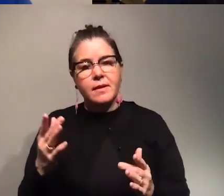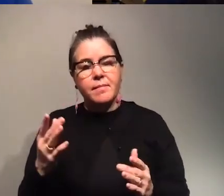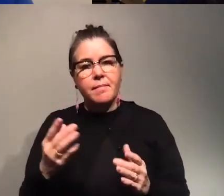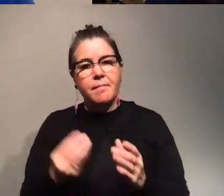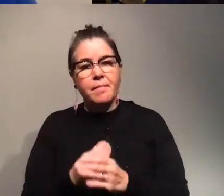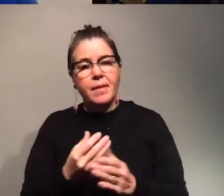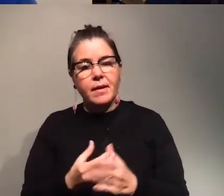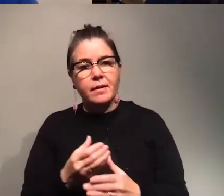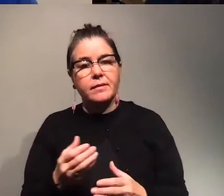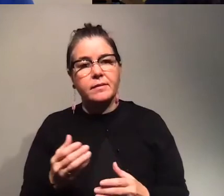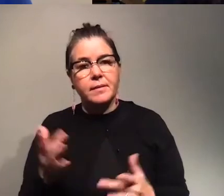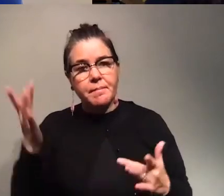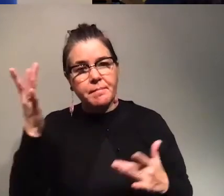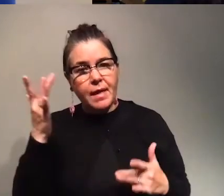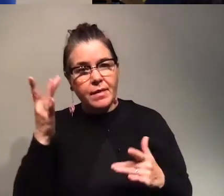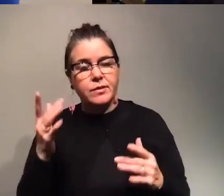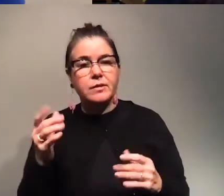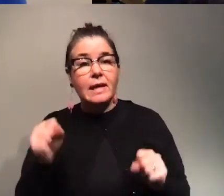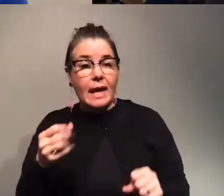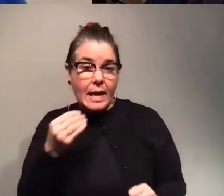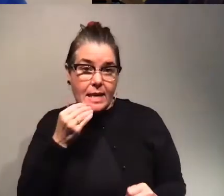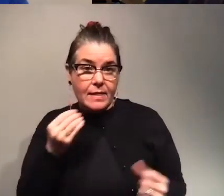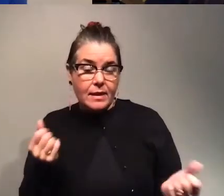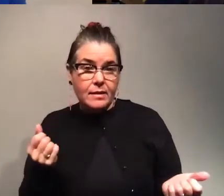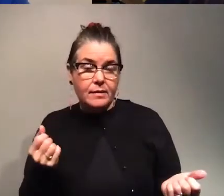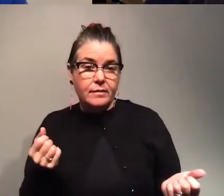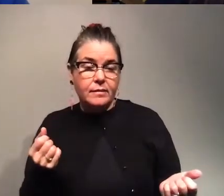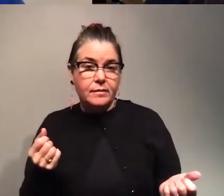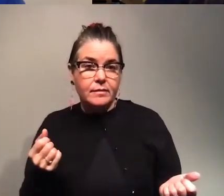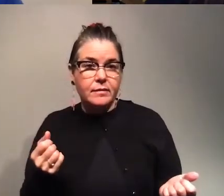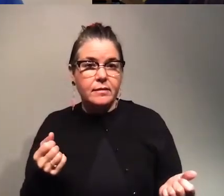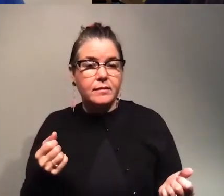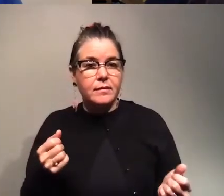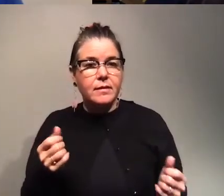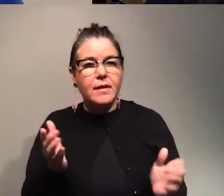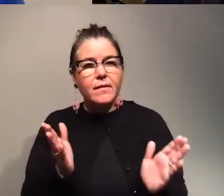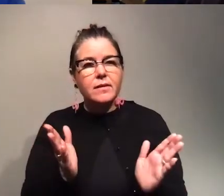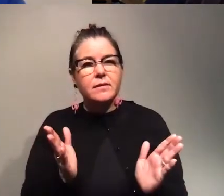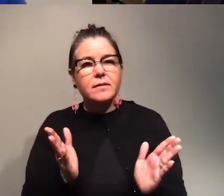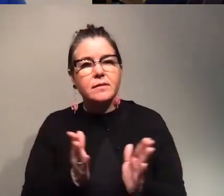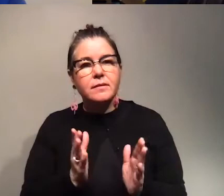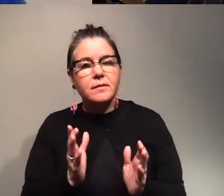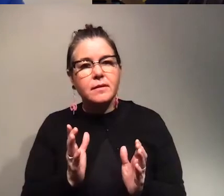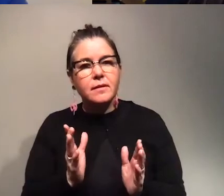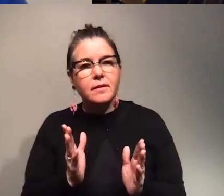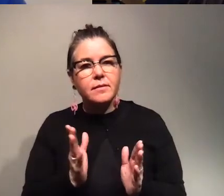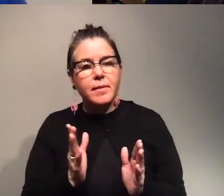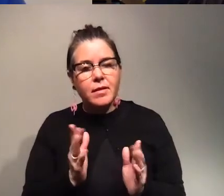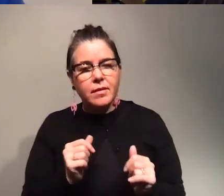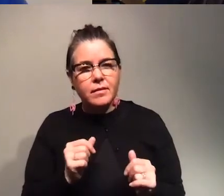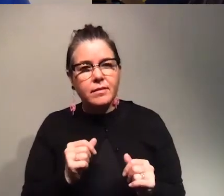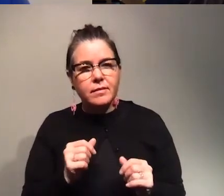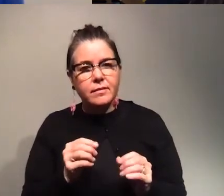can we can eat them like it's like ometis which is kind of smart or yeah we can